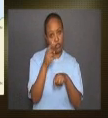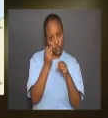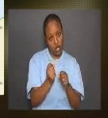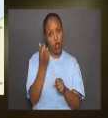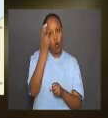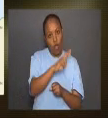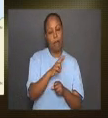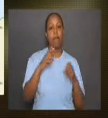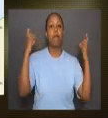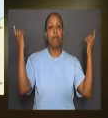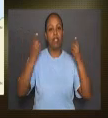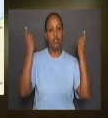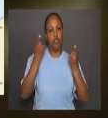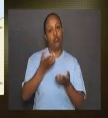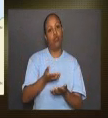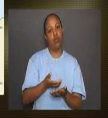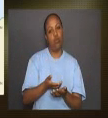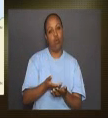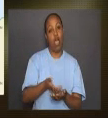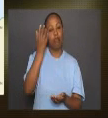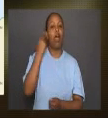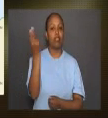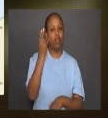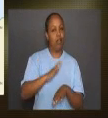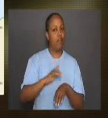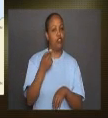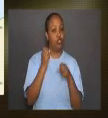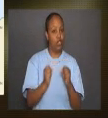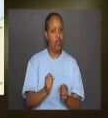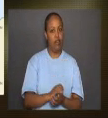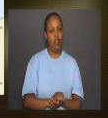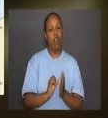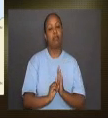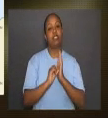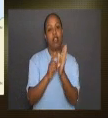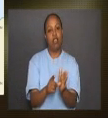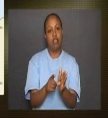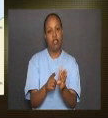by natural resource utilization. For example,